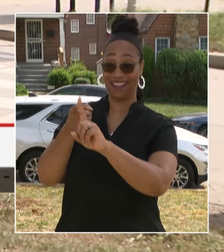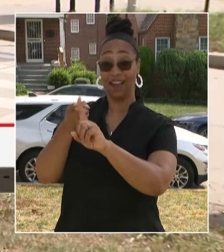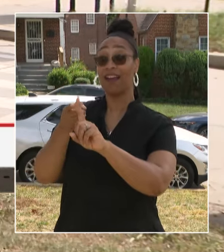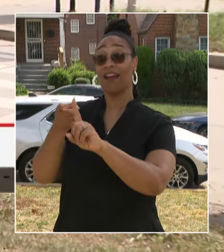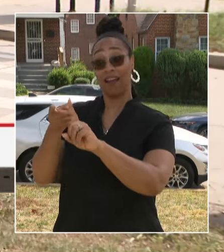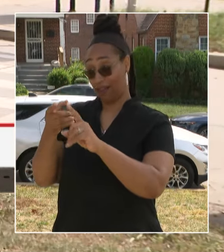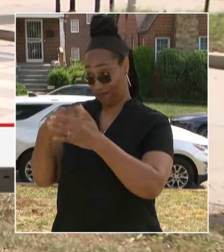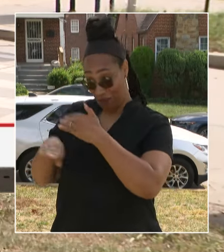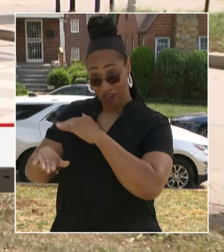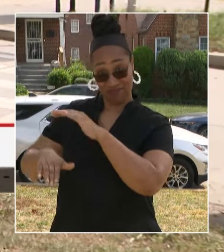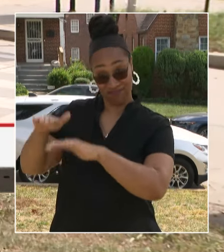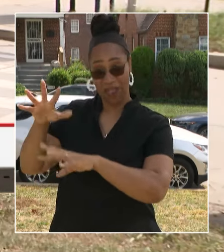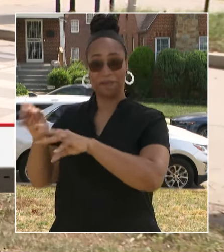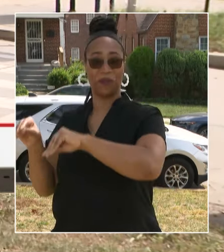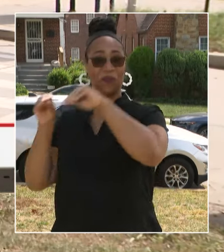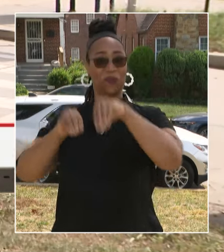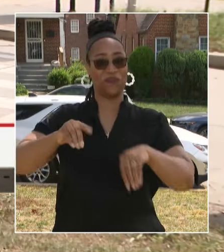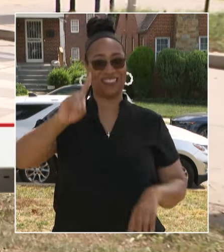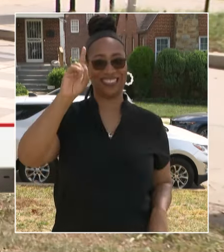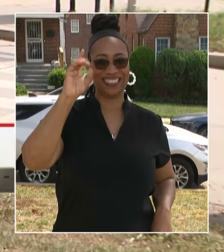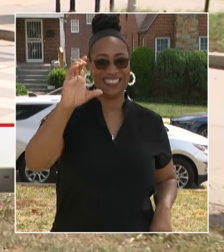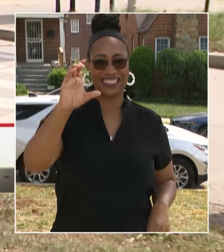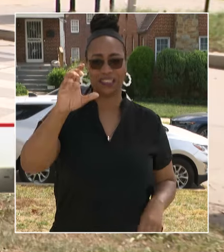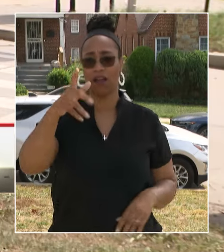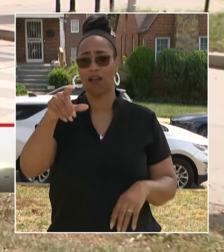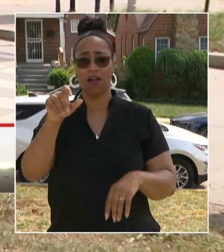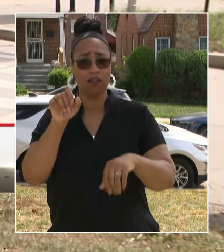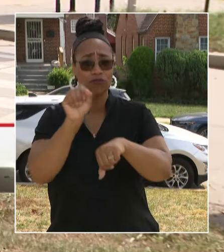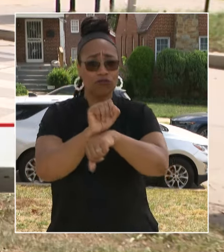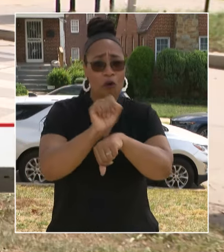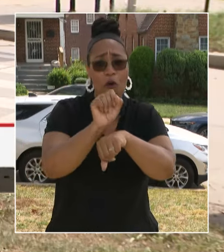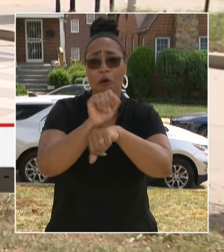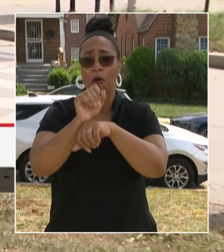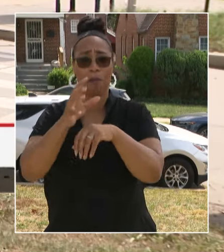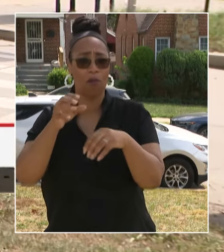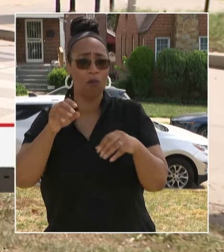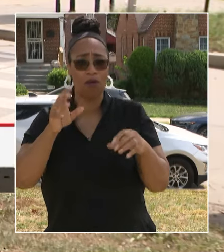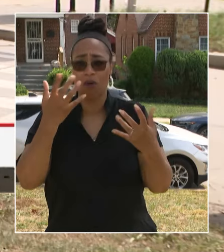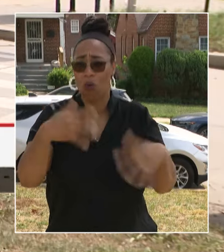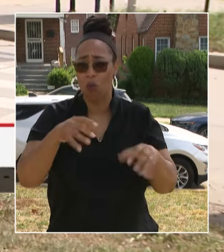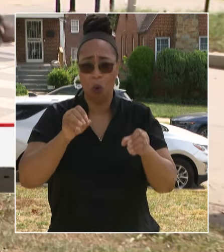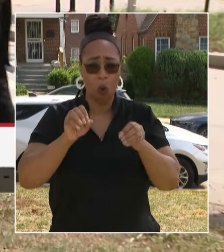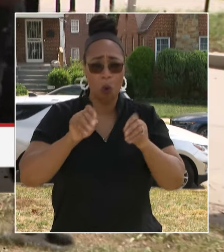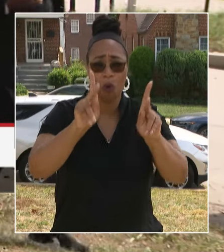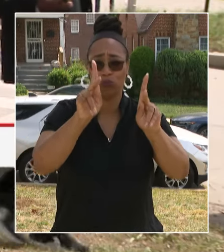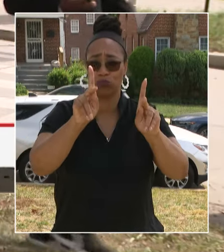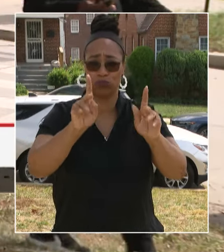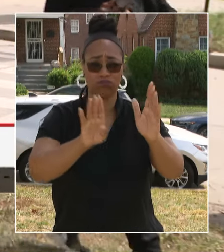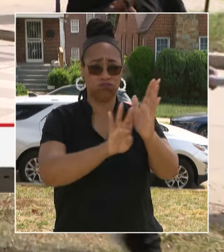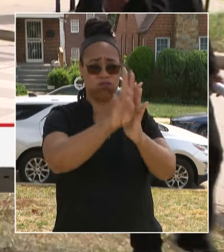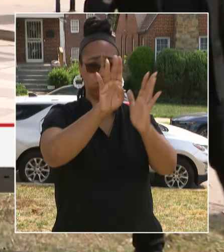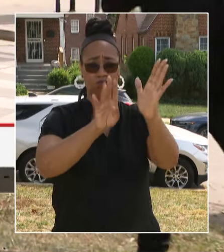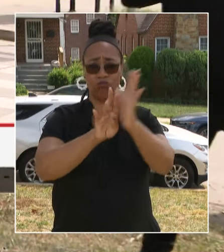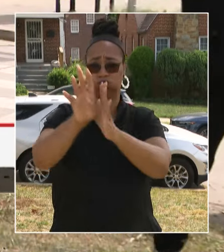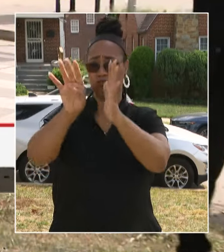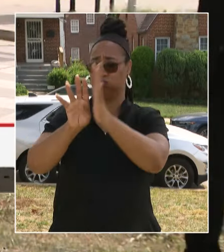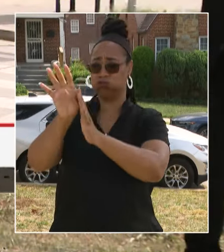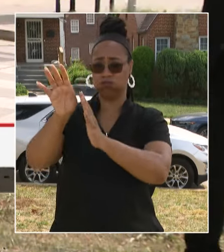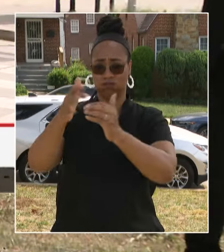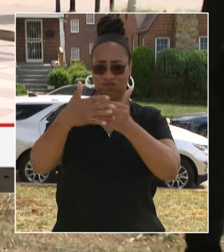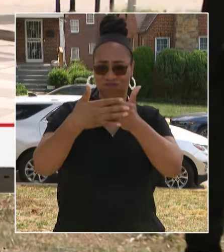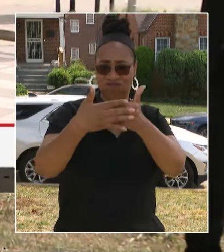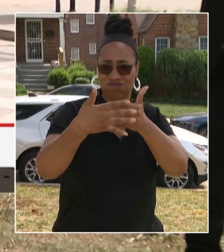opportunity, and to build futures for not only their families, but generations of Washingtonians. We owe